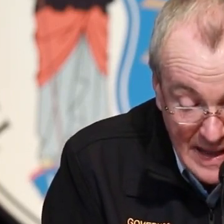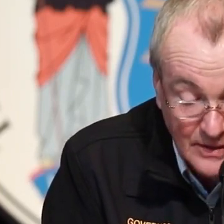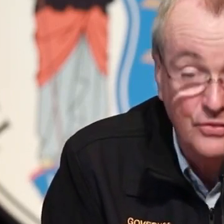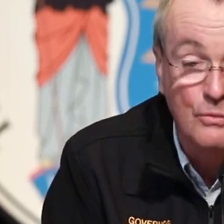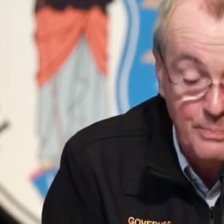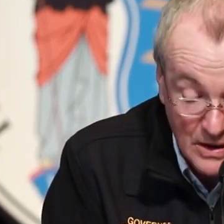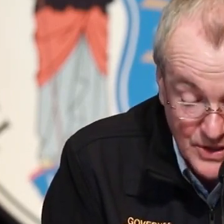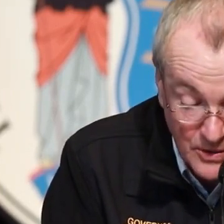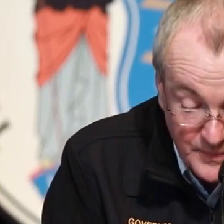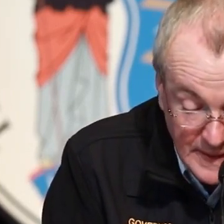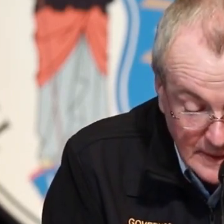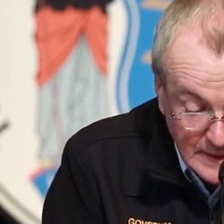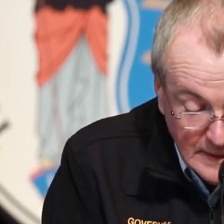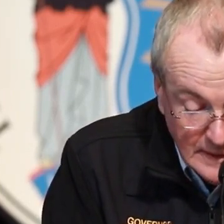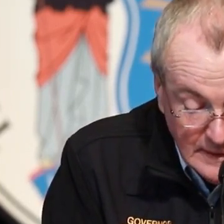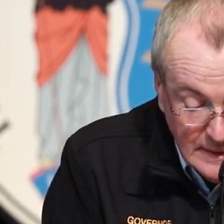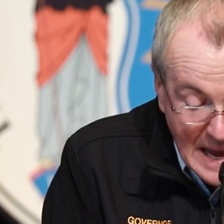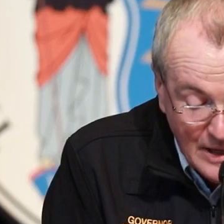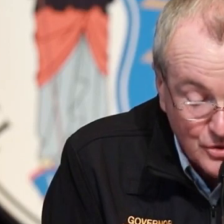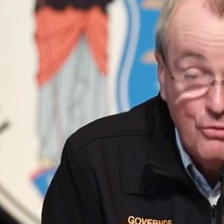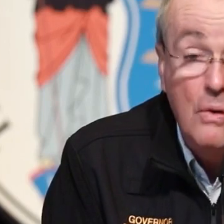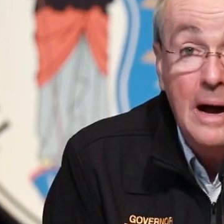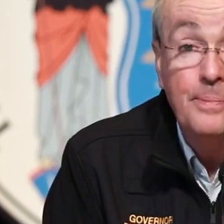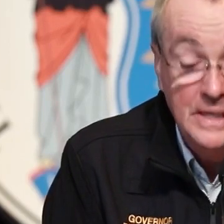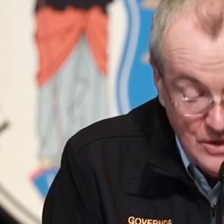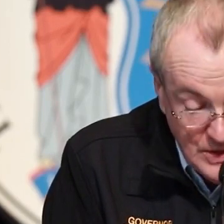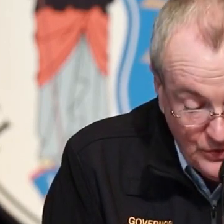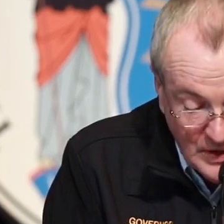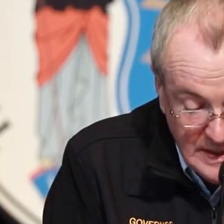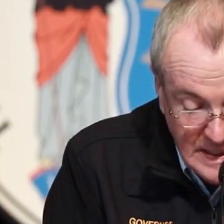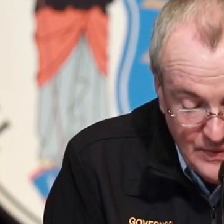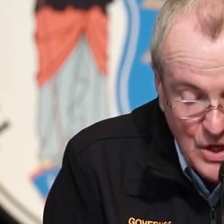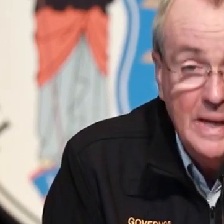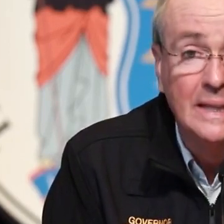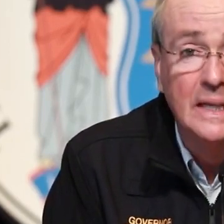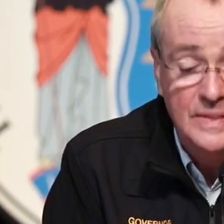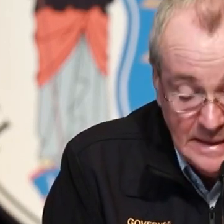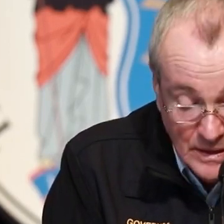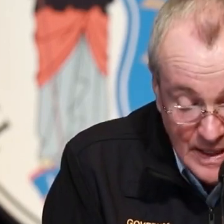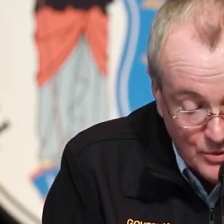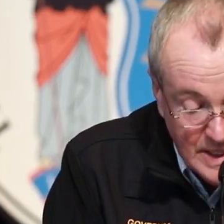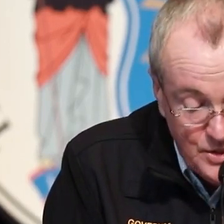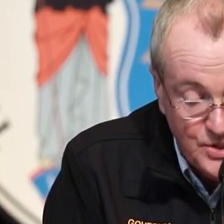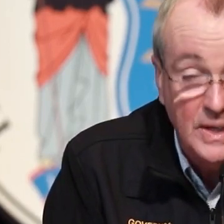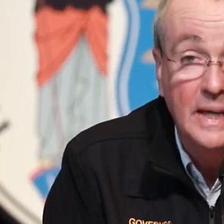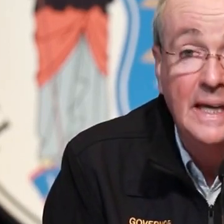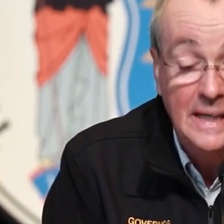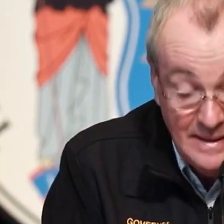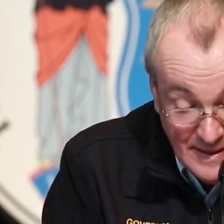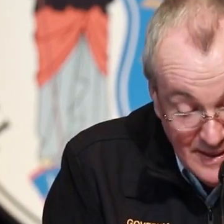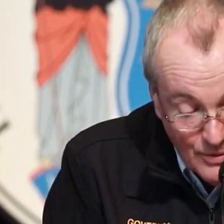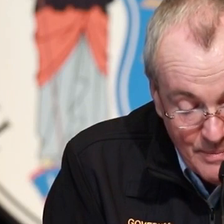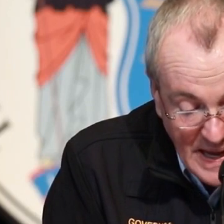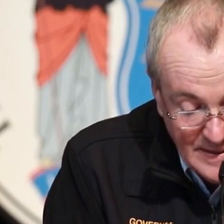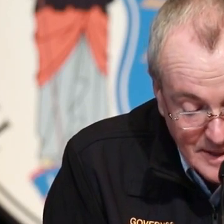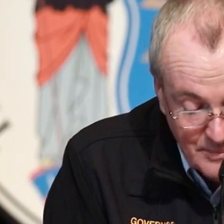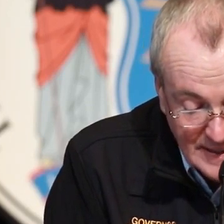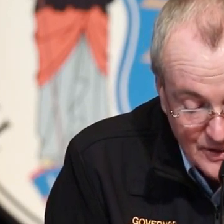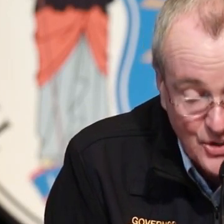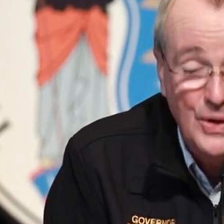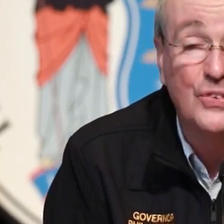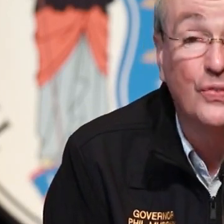Detective Alex Ruperto. Alex grew up in Union City, and even though he lived in Glen Ridge, he